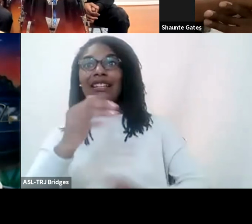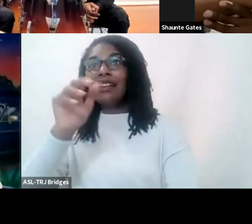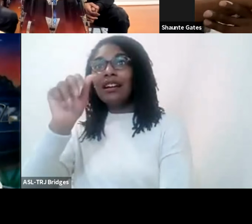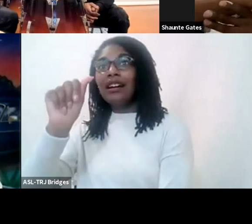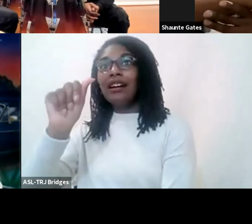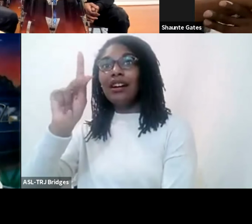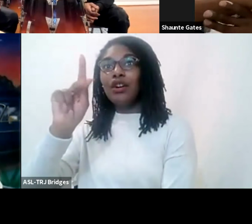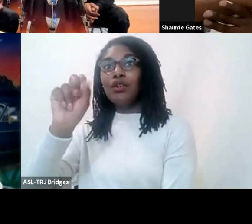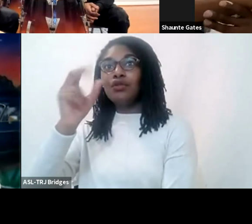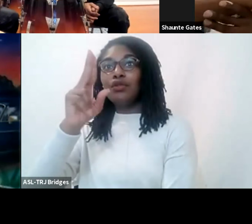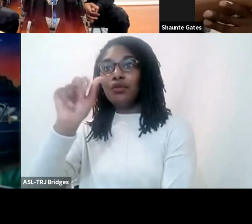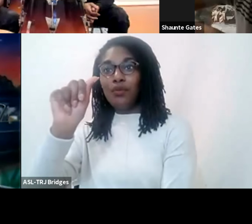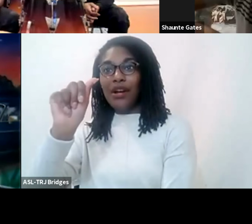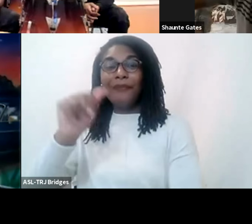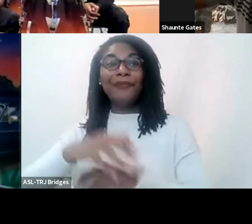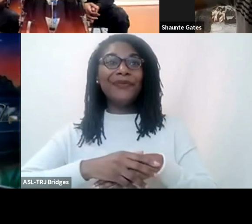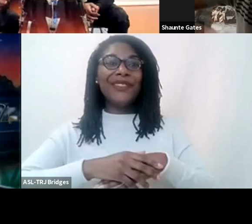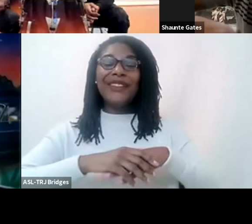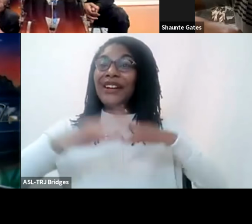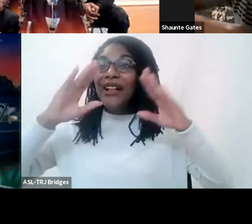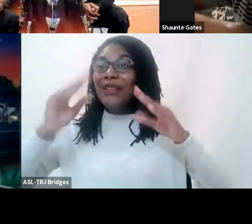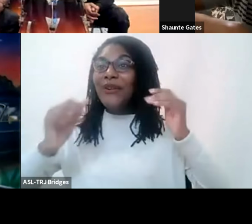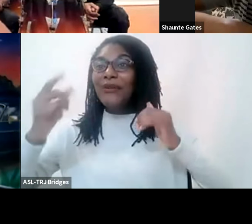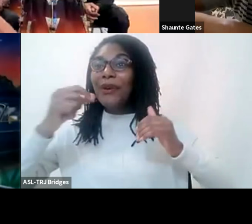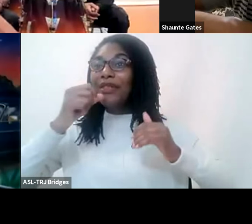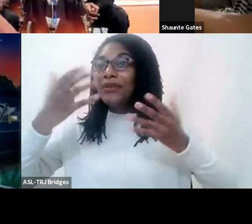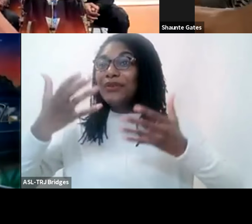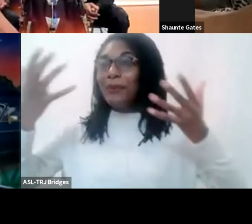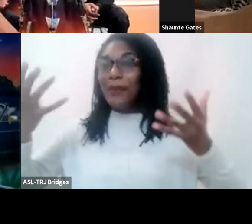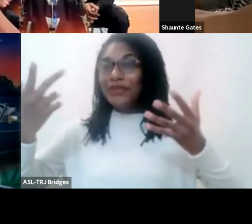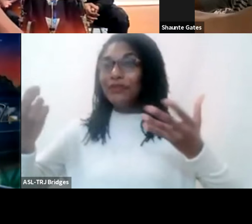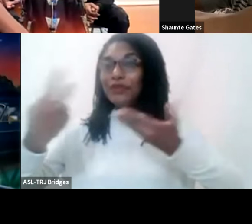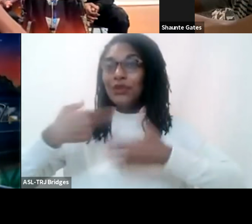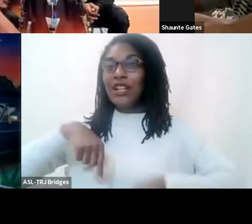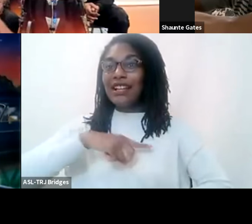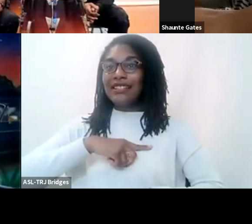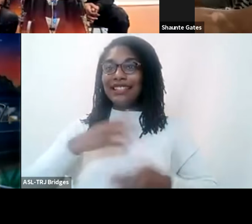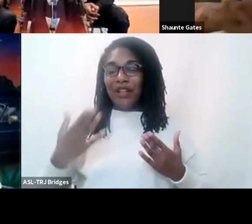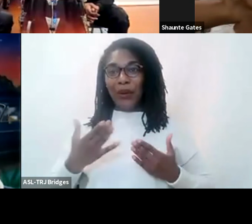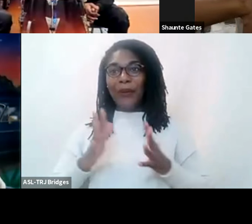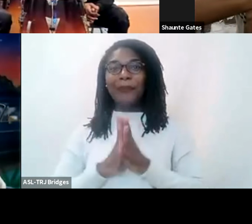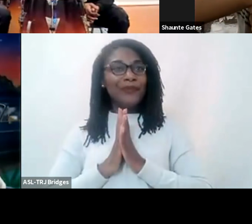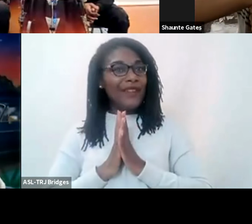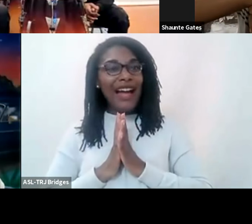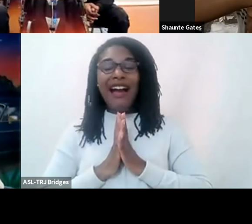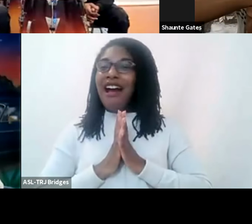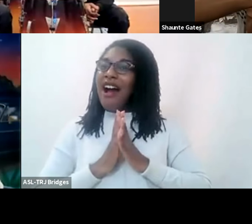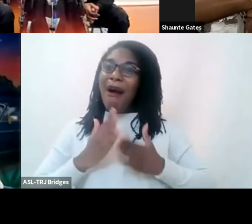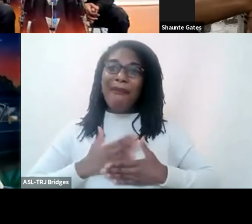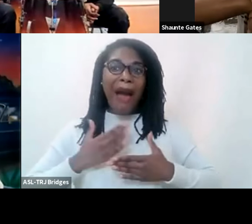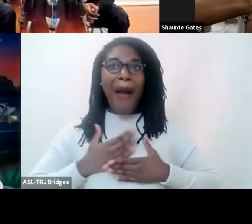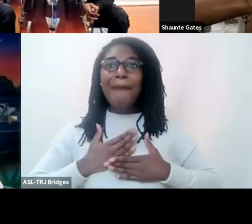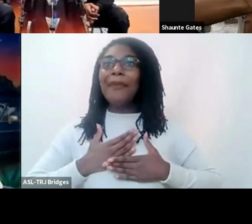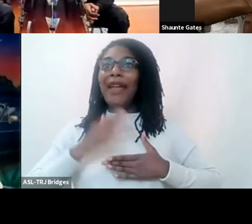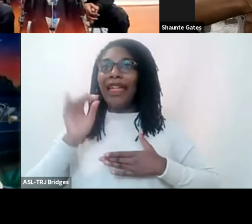Good evening, everybody. Thank you for having me. I'm really, really glad that they put